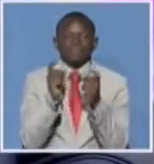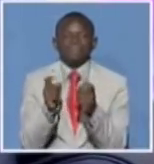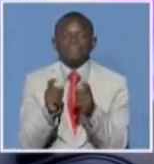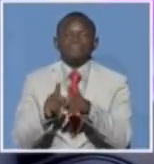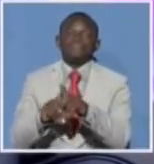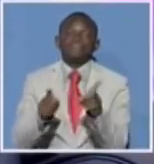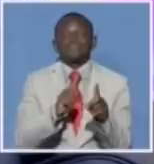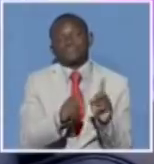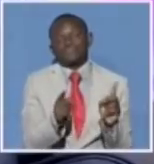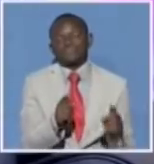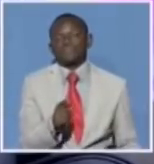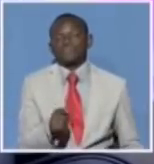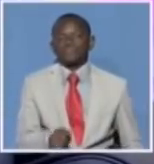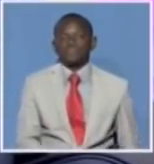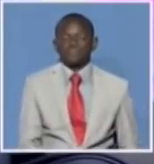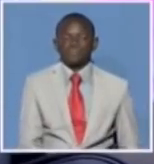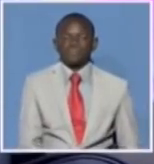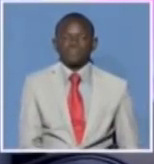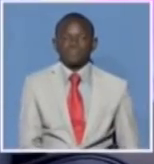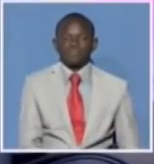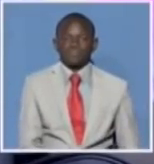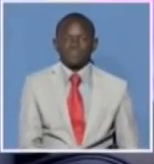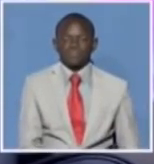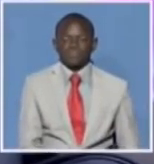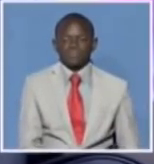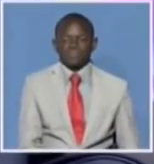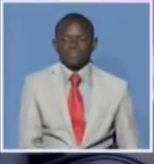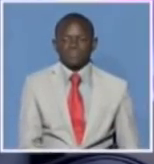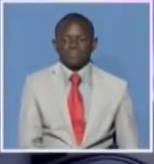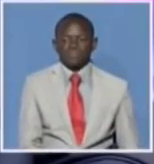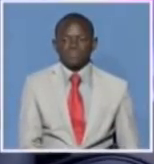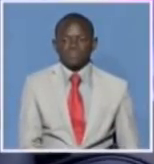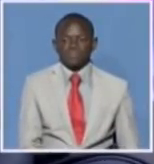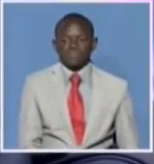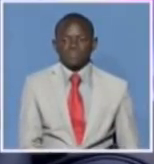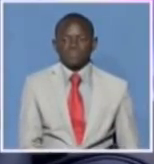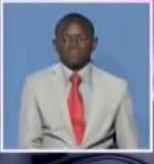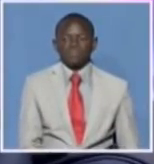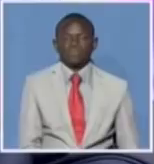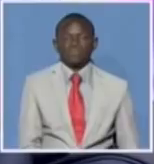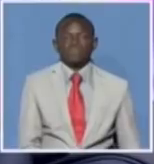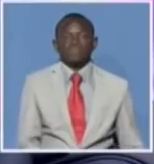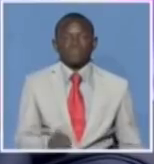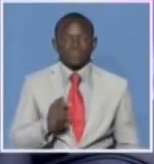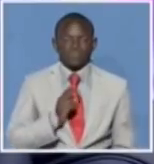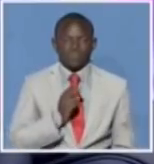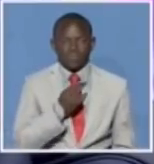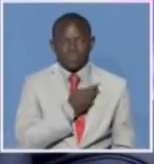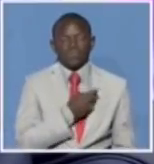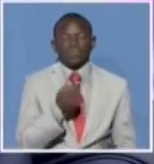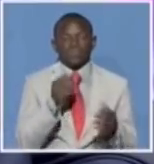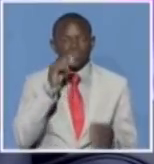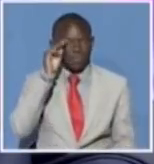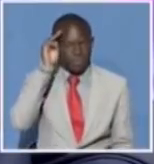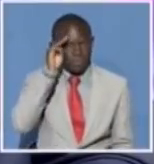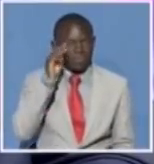is that the fact that we are reading and hearing about these issues